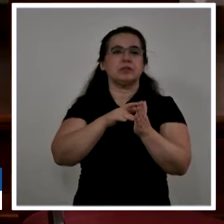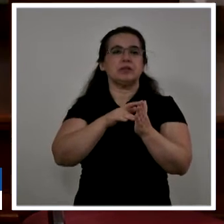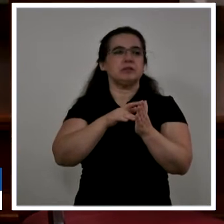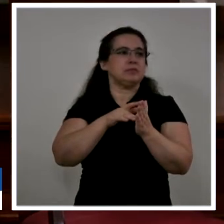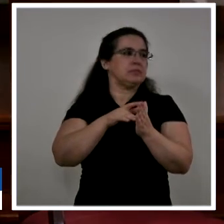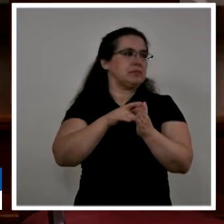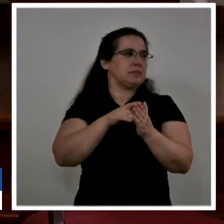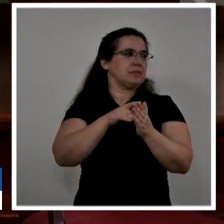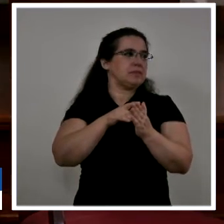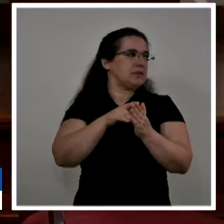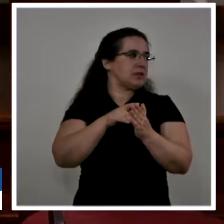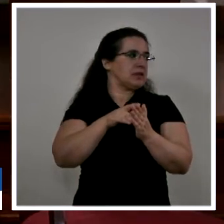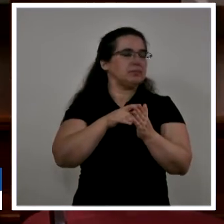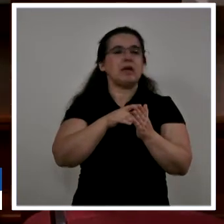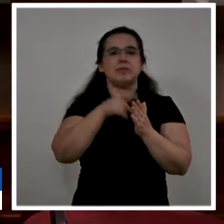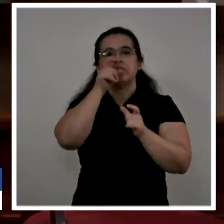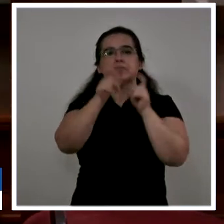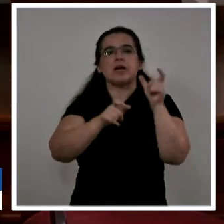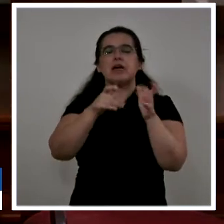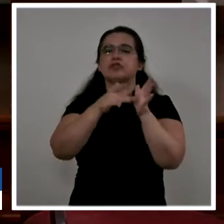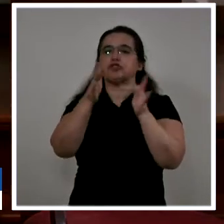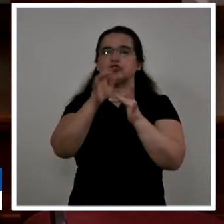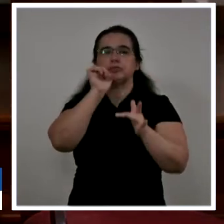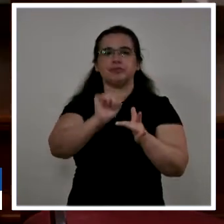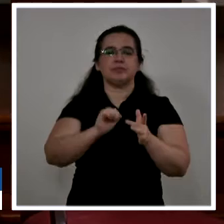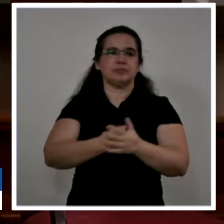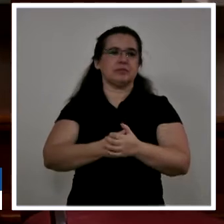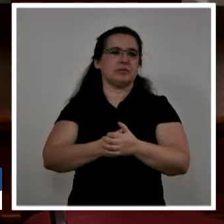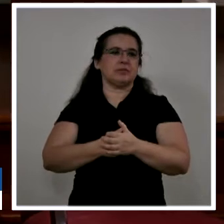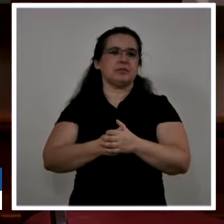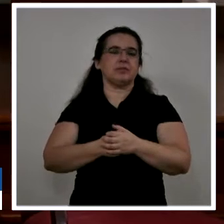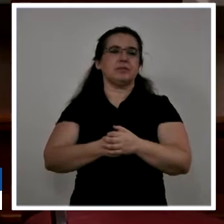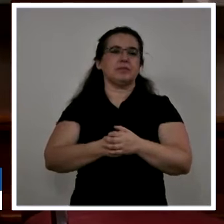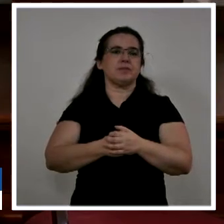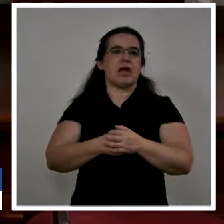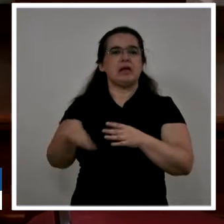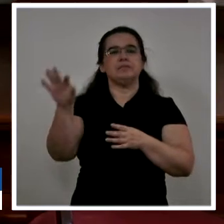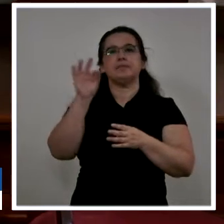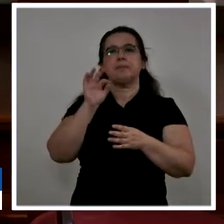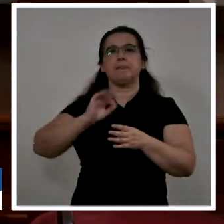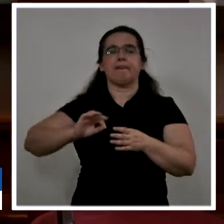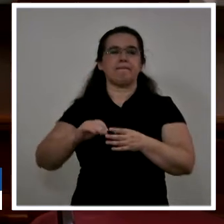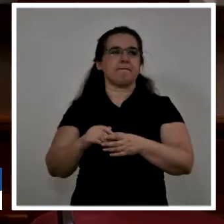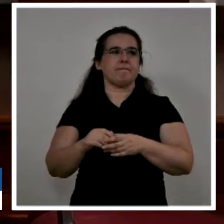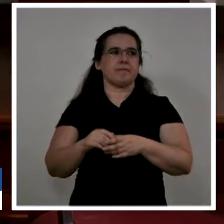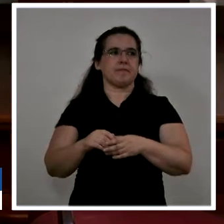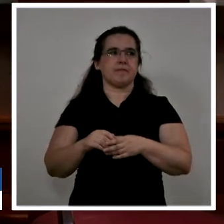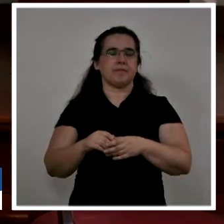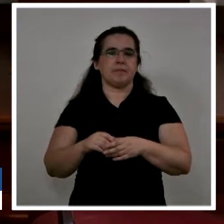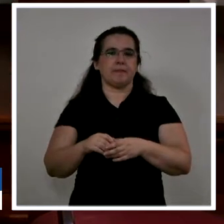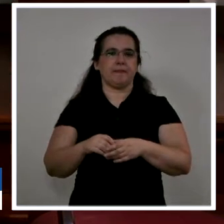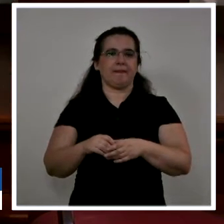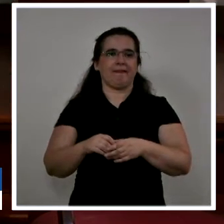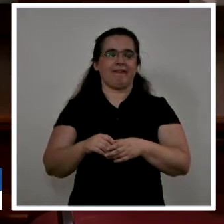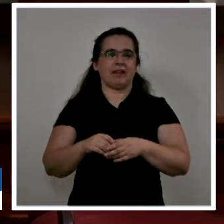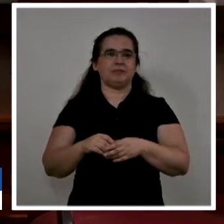página 48, Parábolas de Jesus, desculpem. Characters reveal defects both hereditary